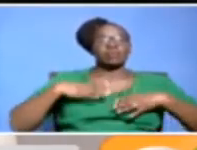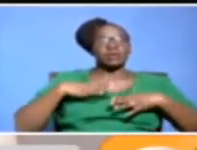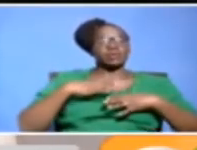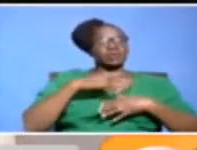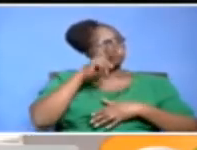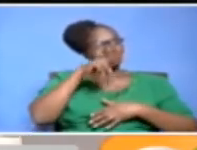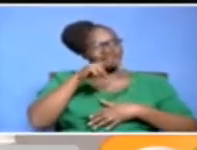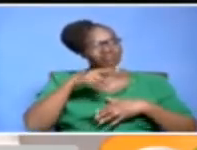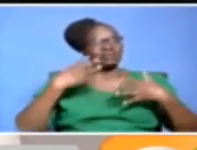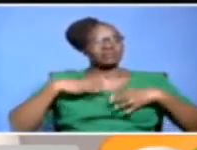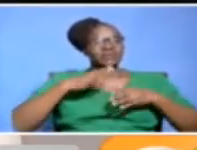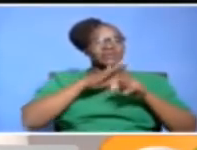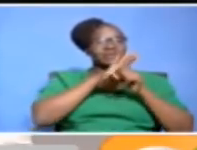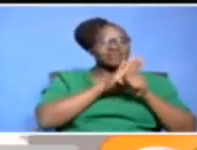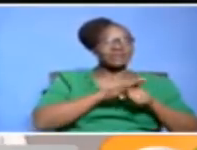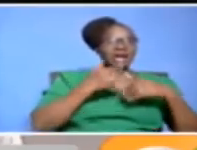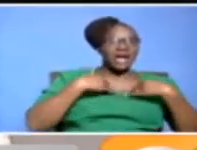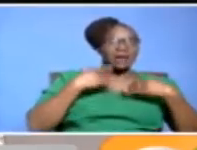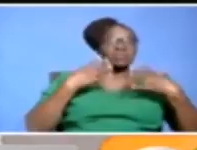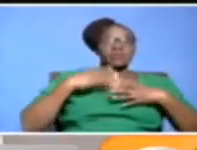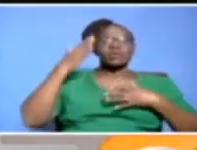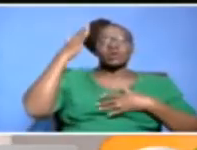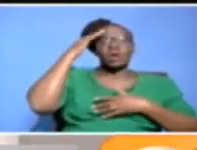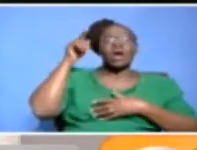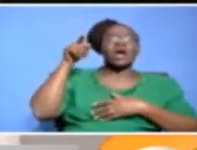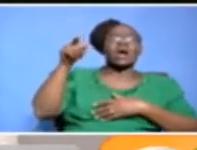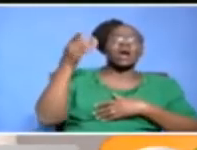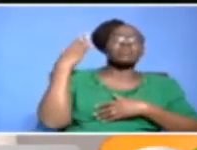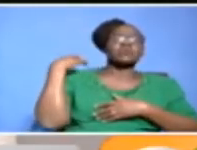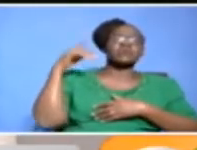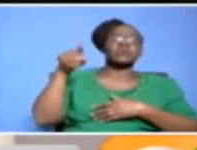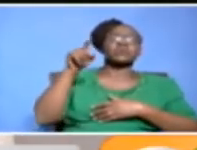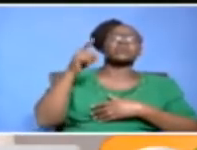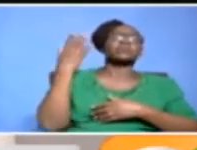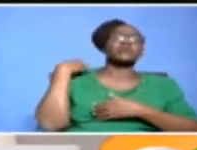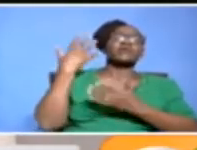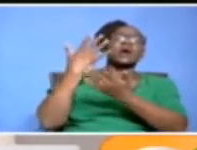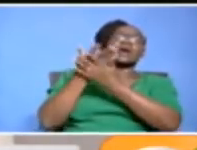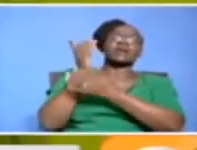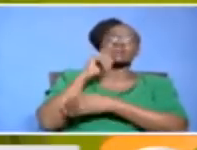to the fact that they did something wrong, everyone knows. But take a look at what he had to say.